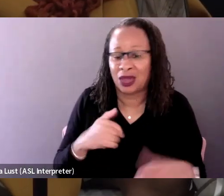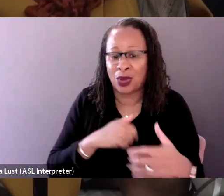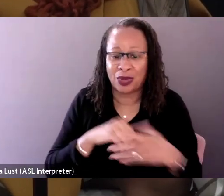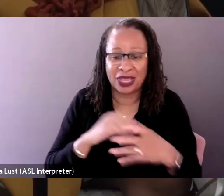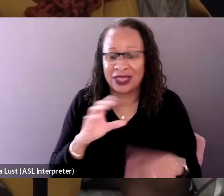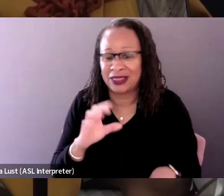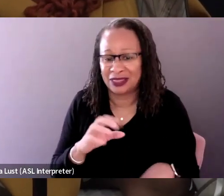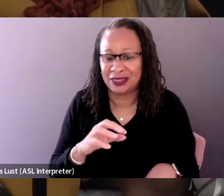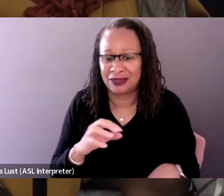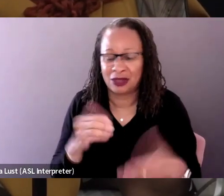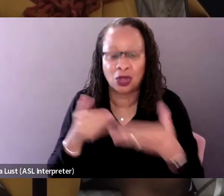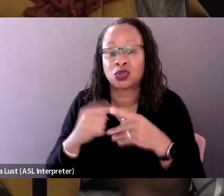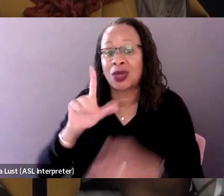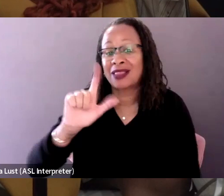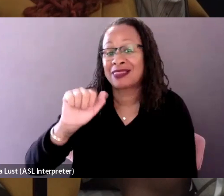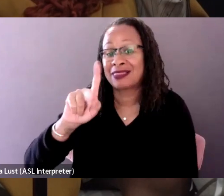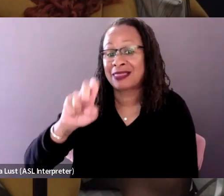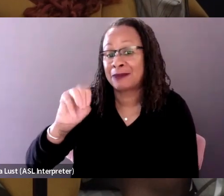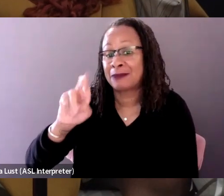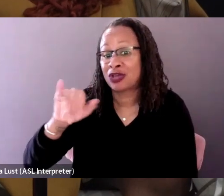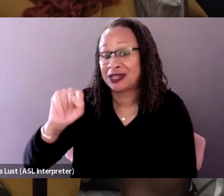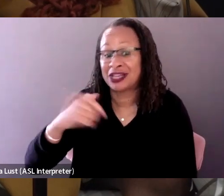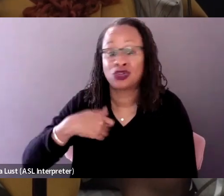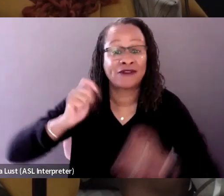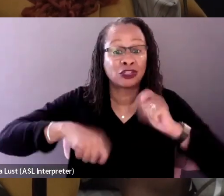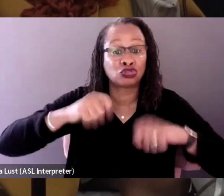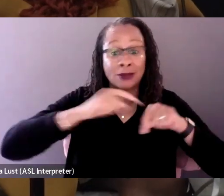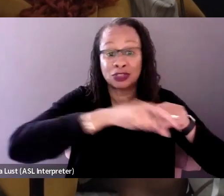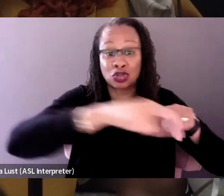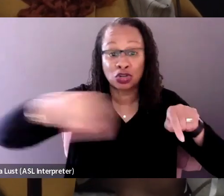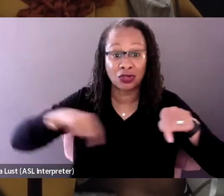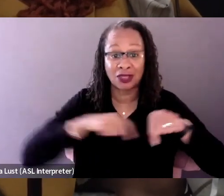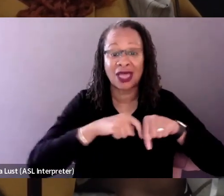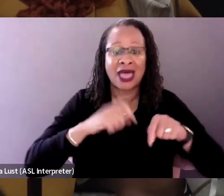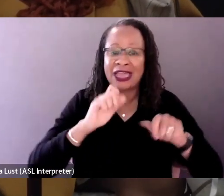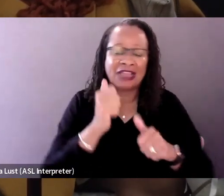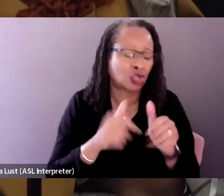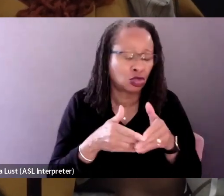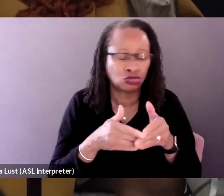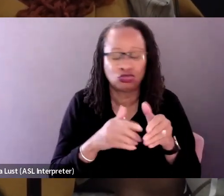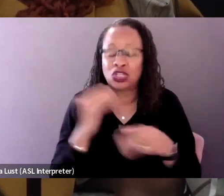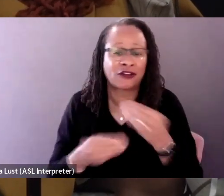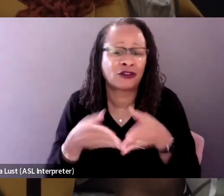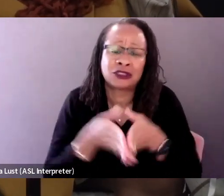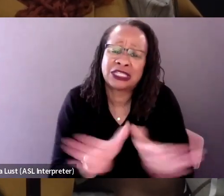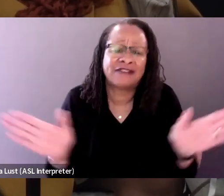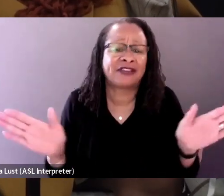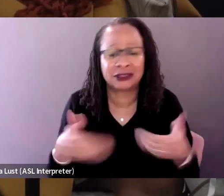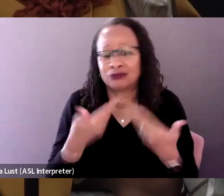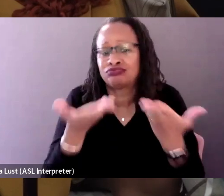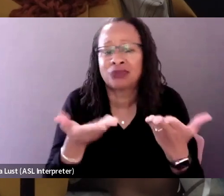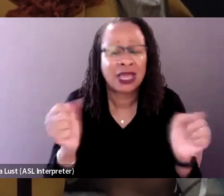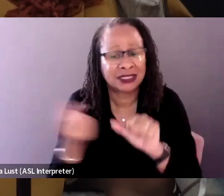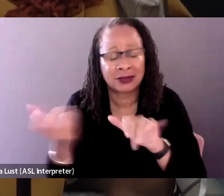Merritt, where you have the drum circle, and it was like so generative, and everyone was so giving, and it was magical, and like we got so caught up